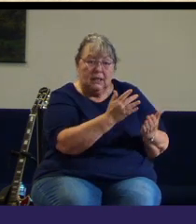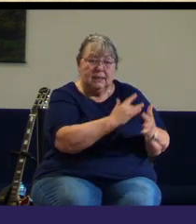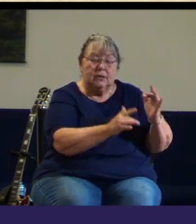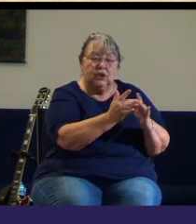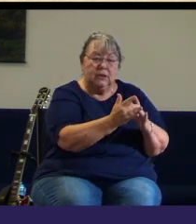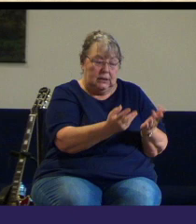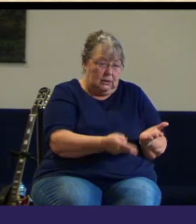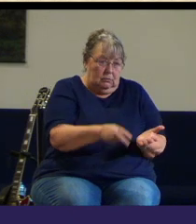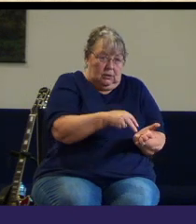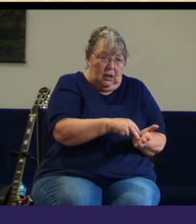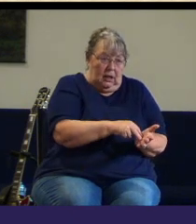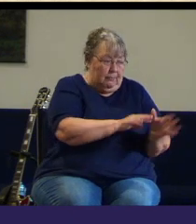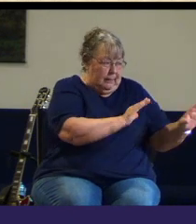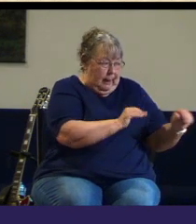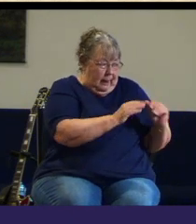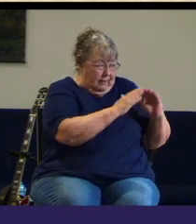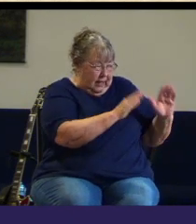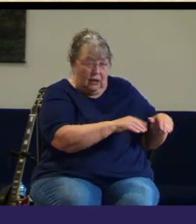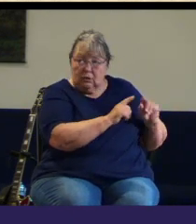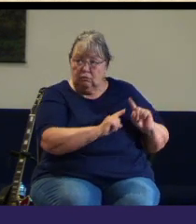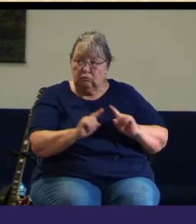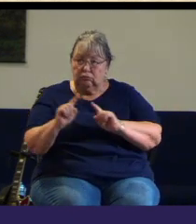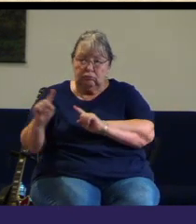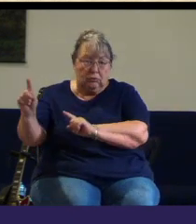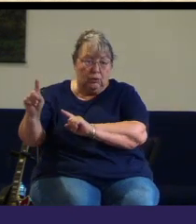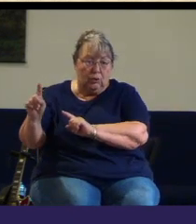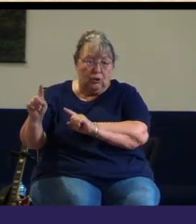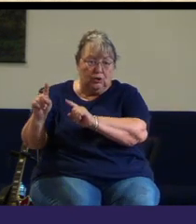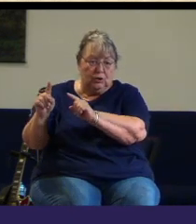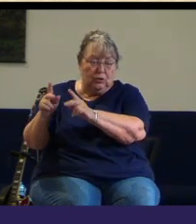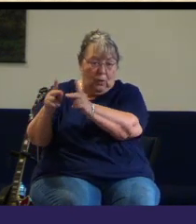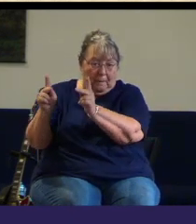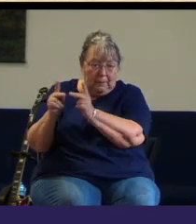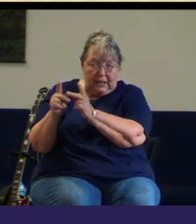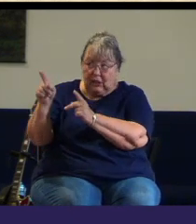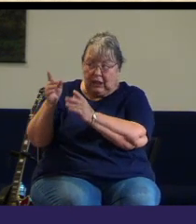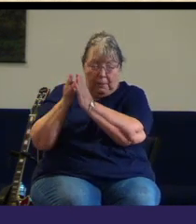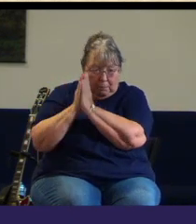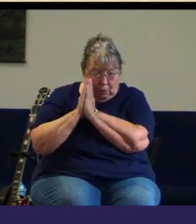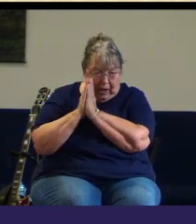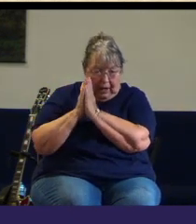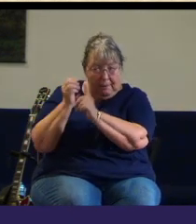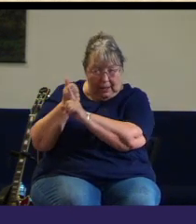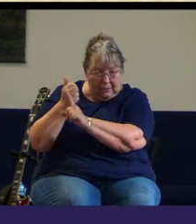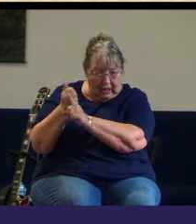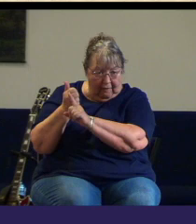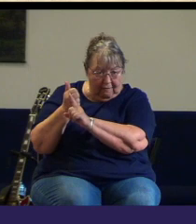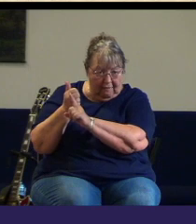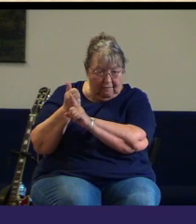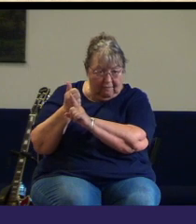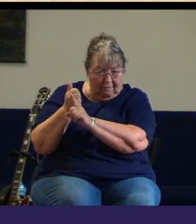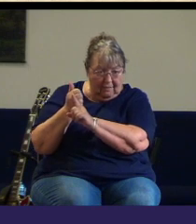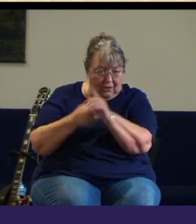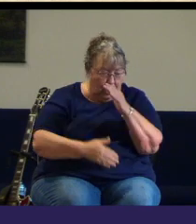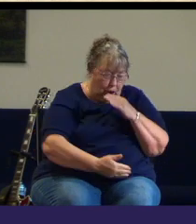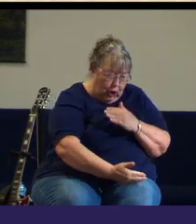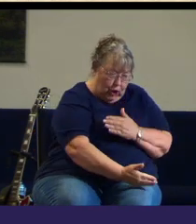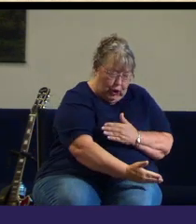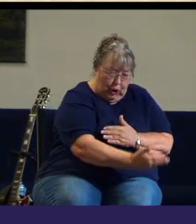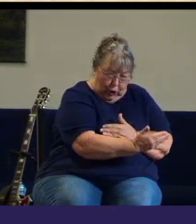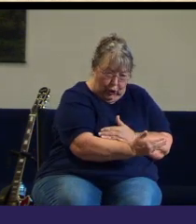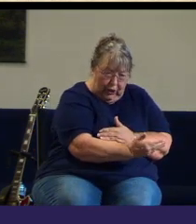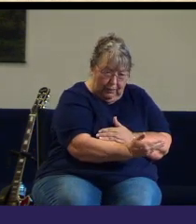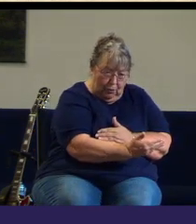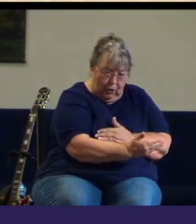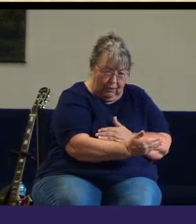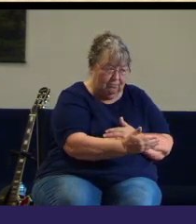house, and went off to a solitary place where he could pray. Early in the morning, while it was still dark, Jesus